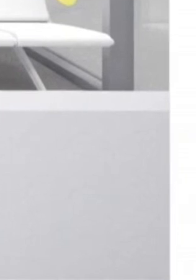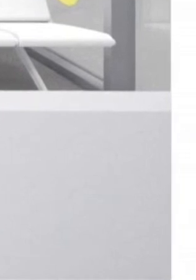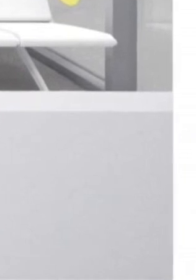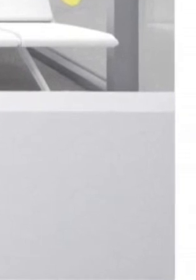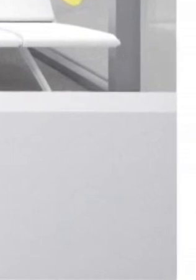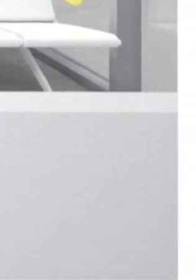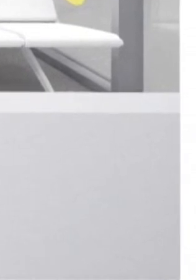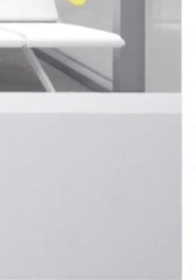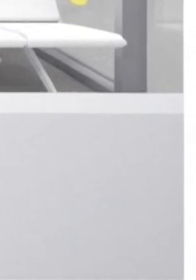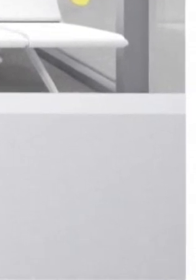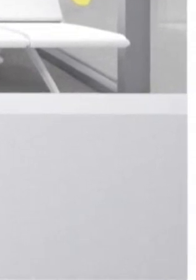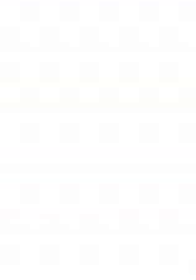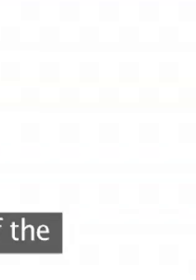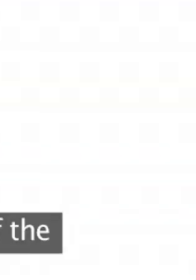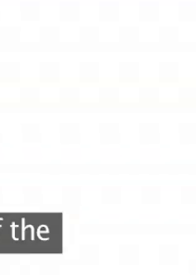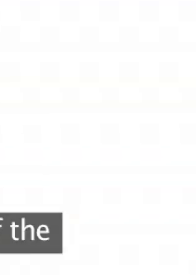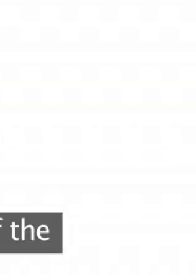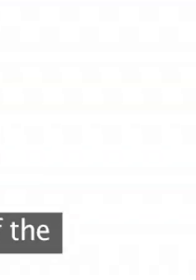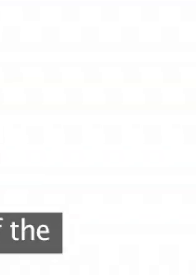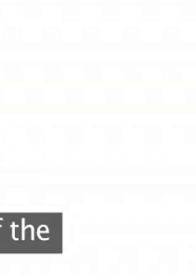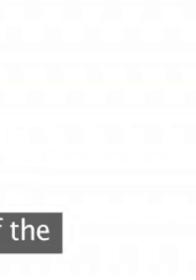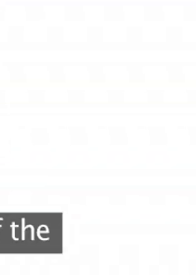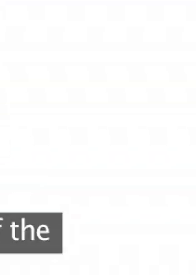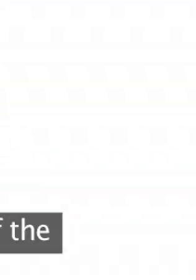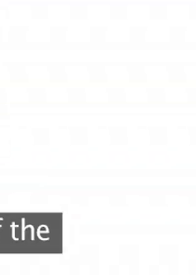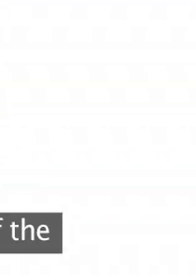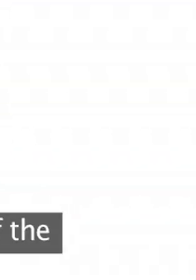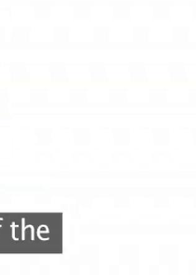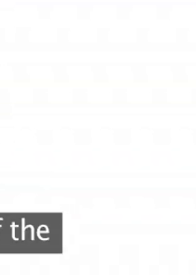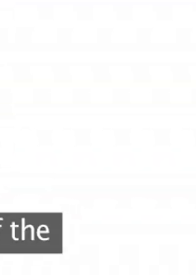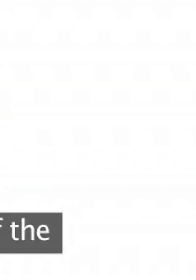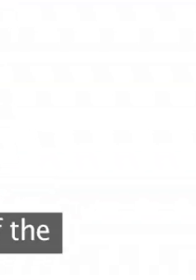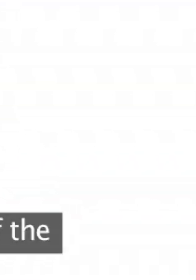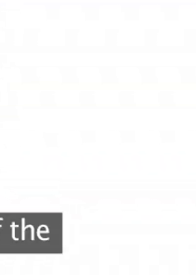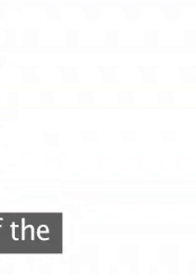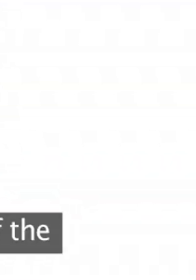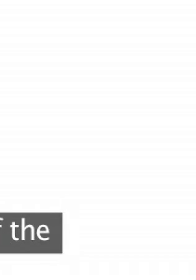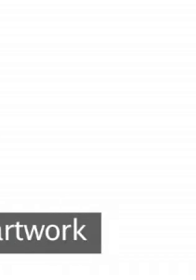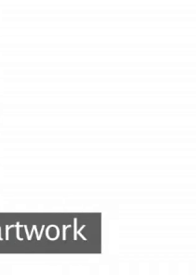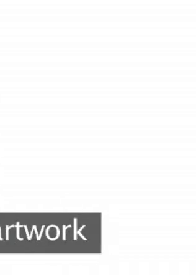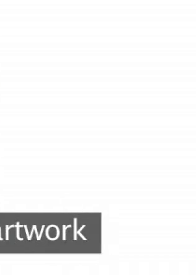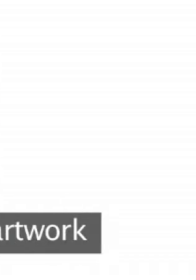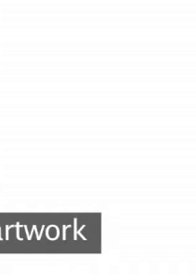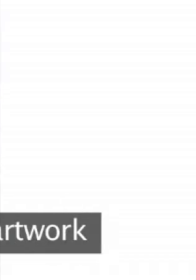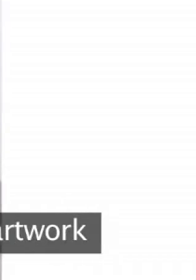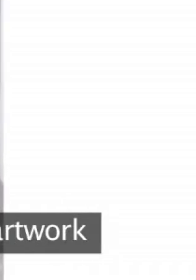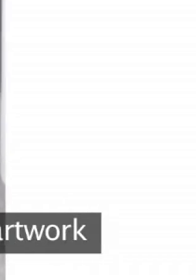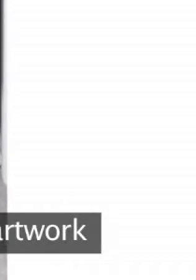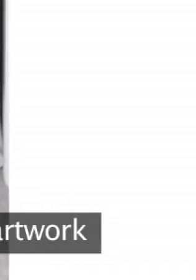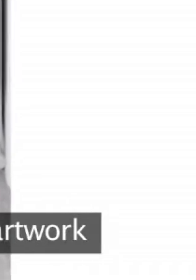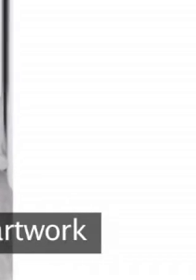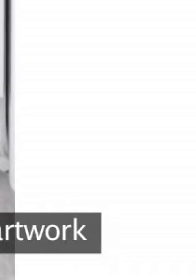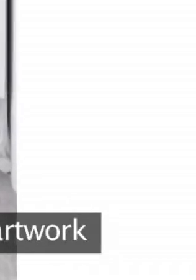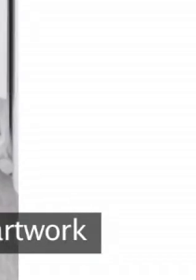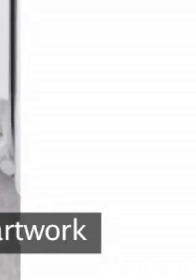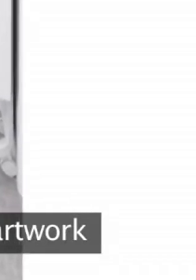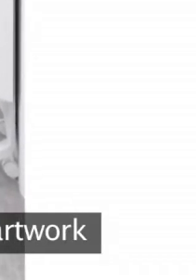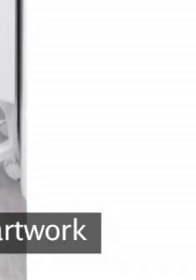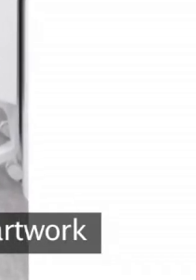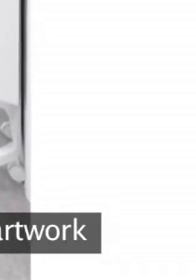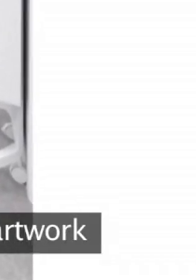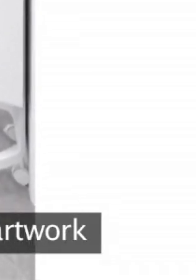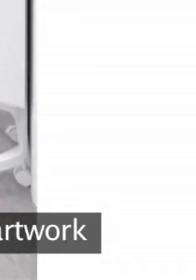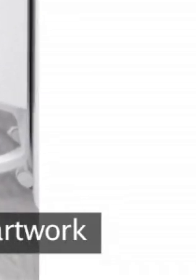noisy and overwhelming for children. Our paediatric area will look and feel different to the rest of the department, with a non-clinical feel,